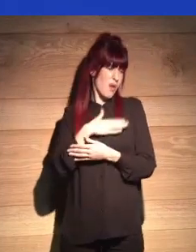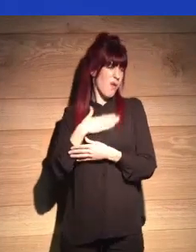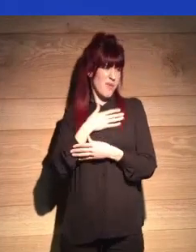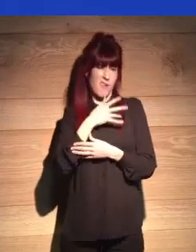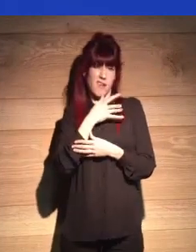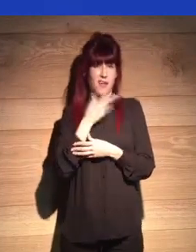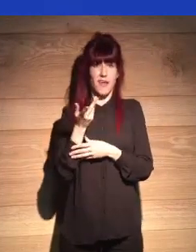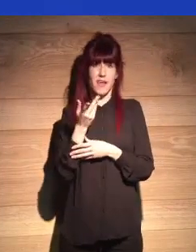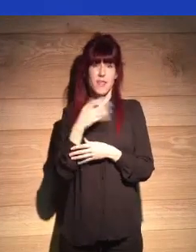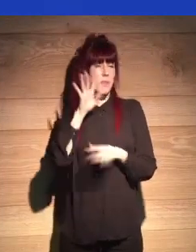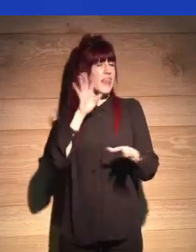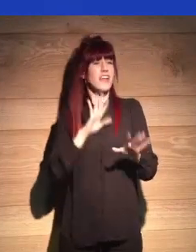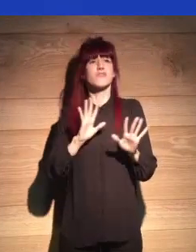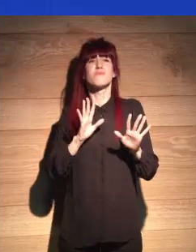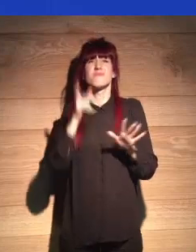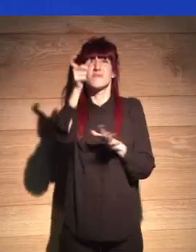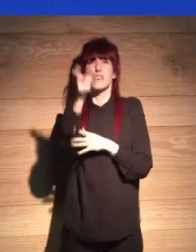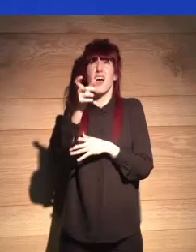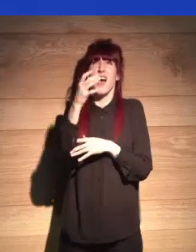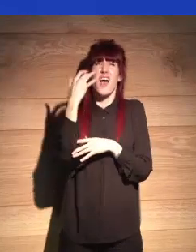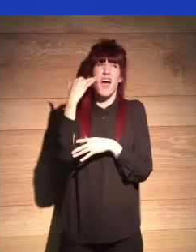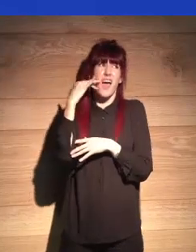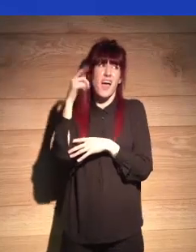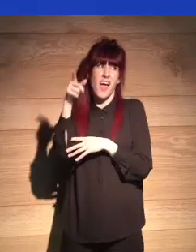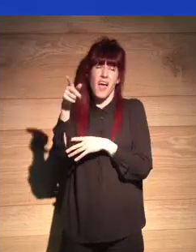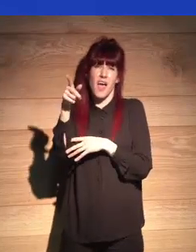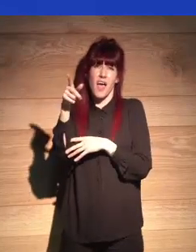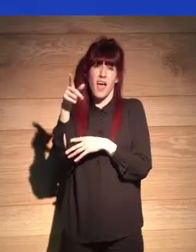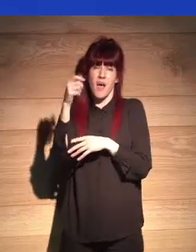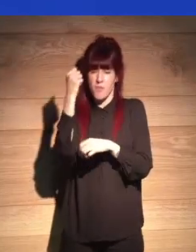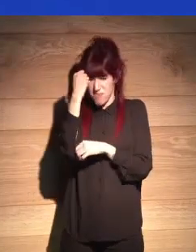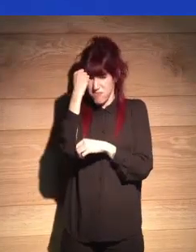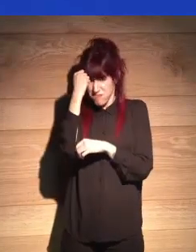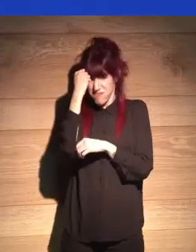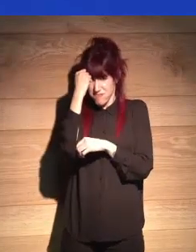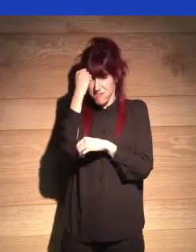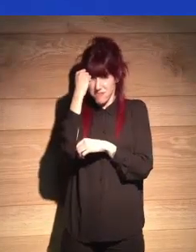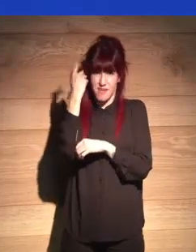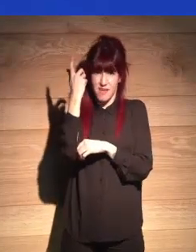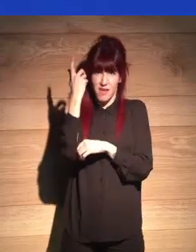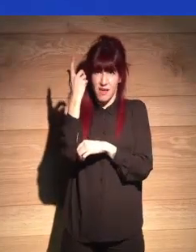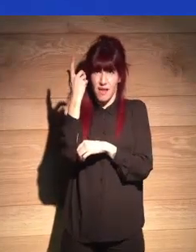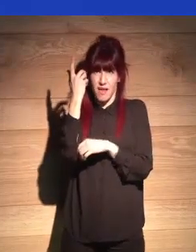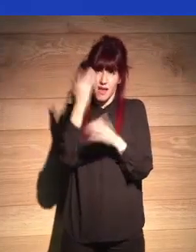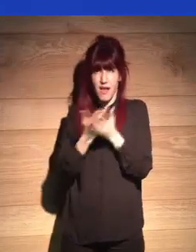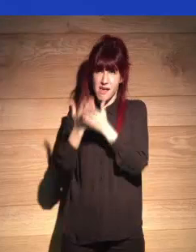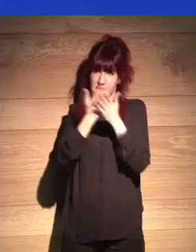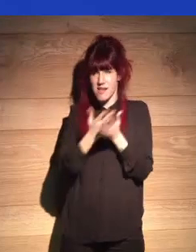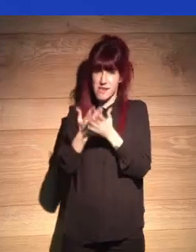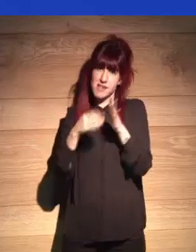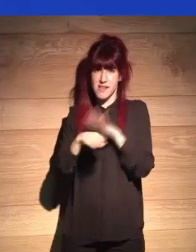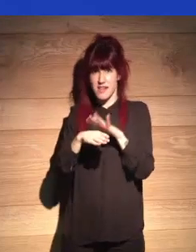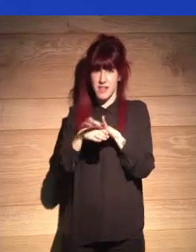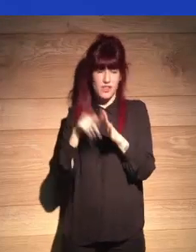where everything is very comfortable, we shouldn't seem strange people that only study